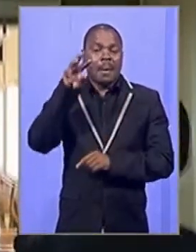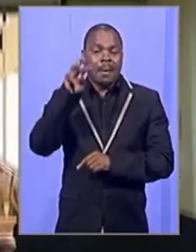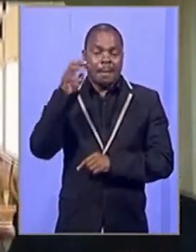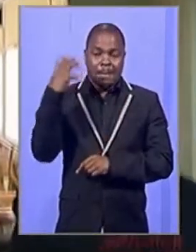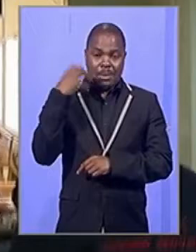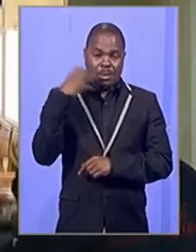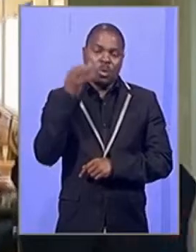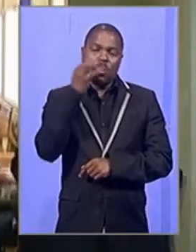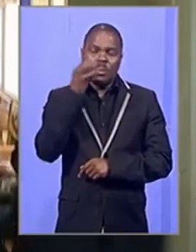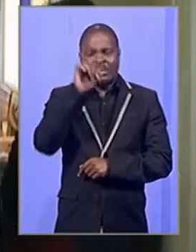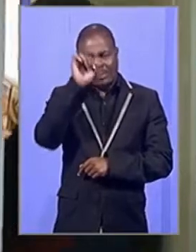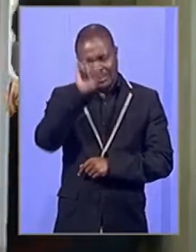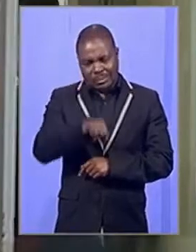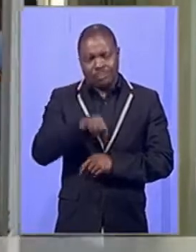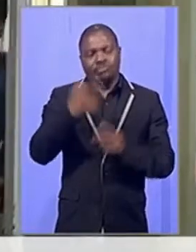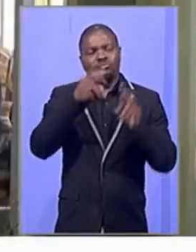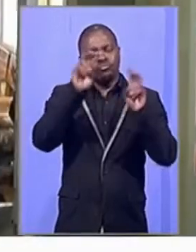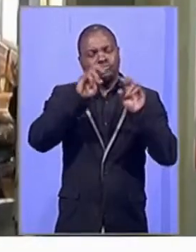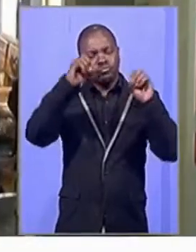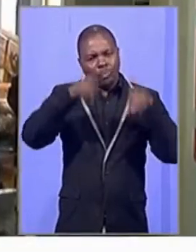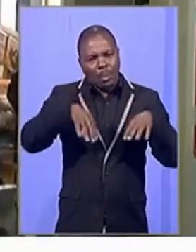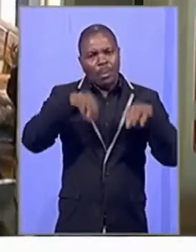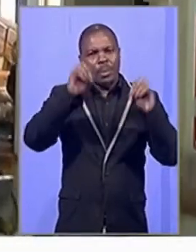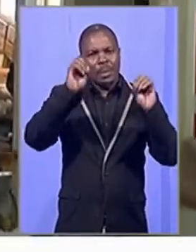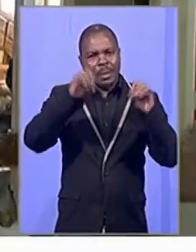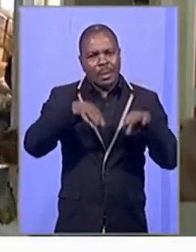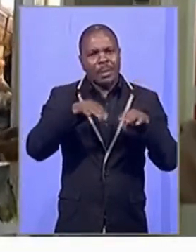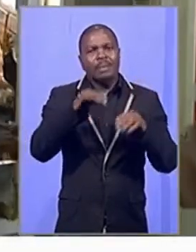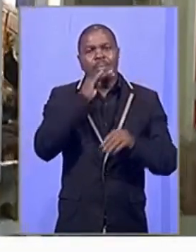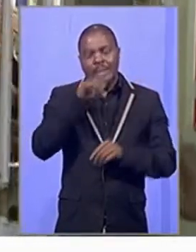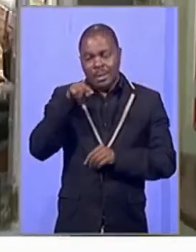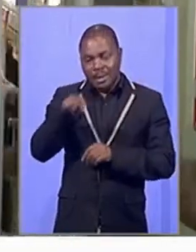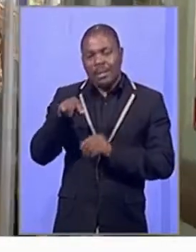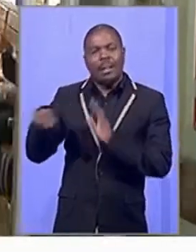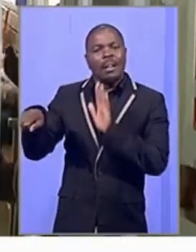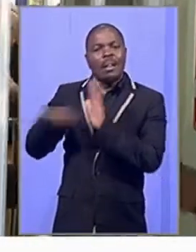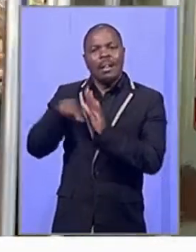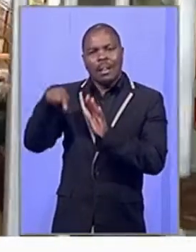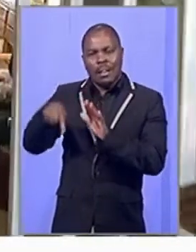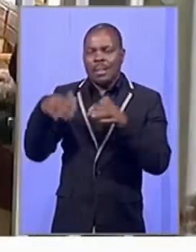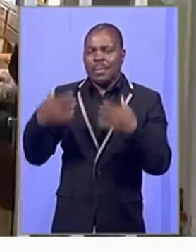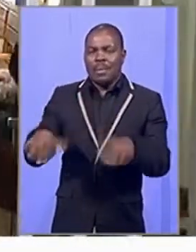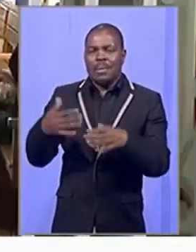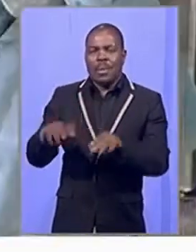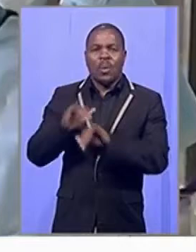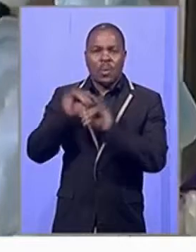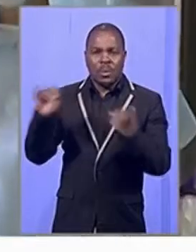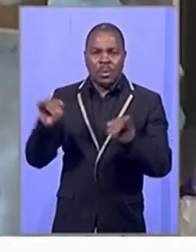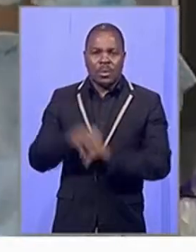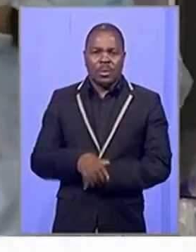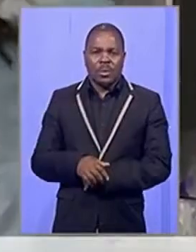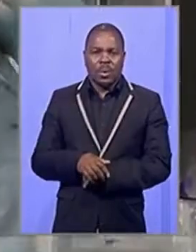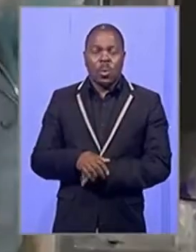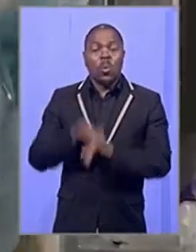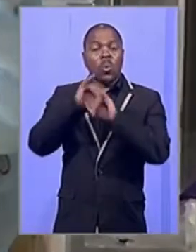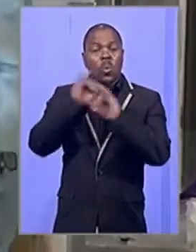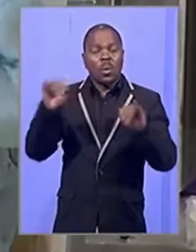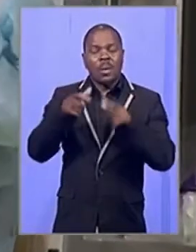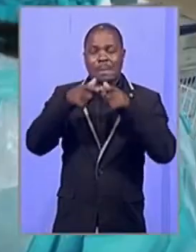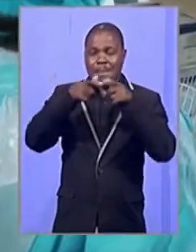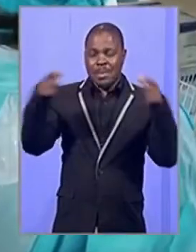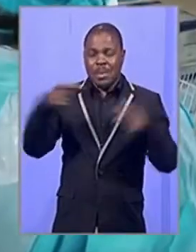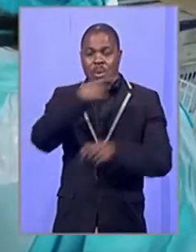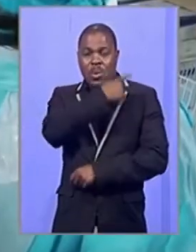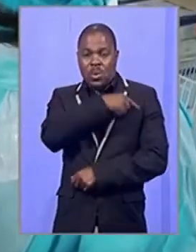gore go kgaotšwa ga mohlagase go bea kgoro ya maphelo ka tlase ga kgatelelo kudu maokelo a